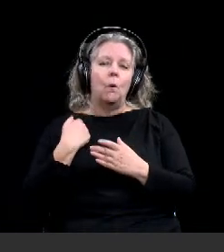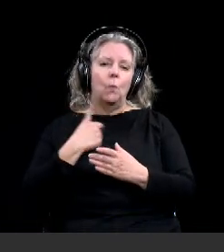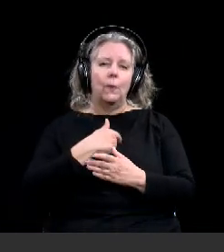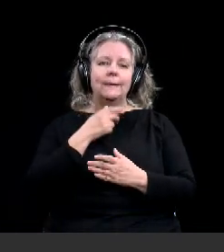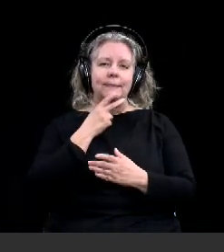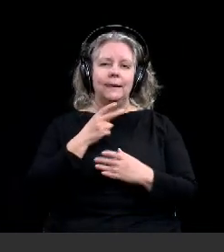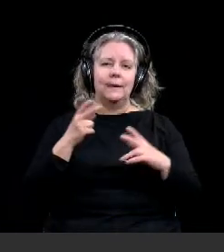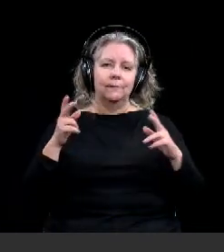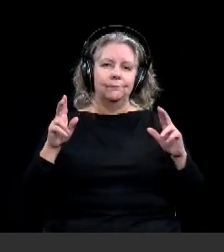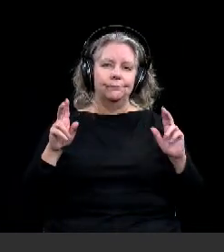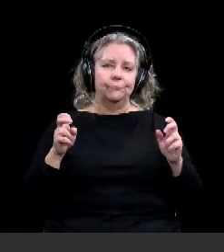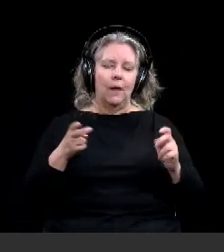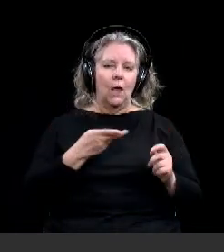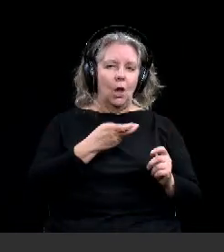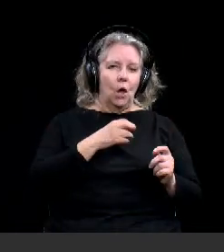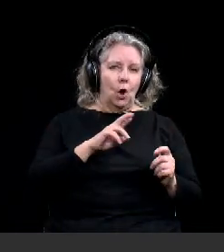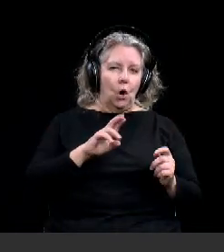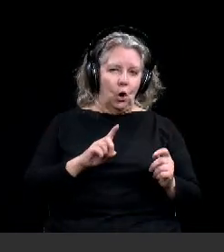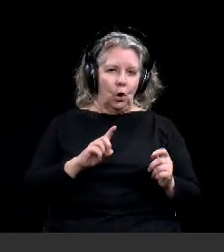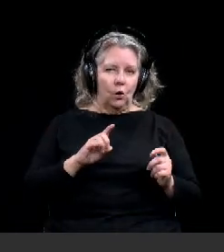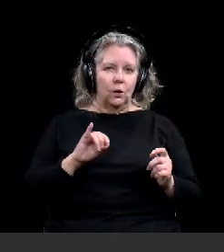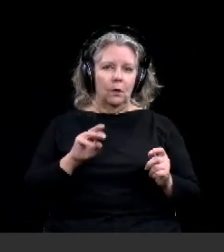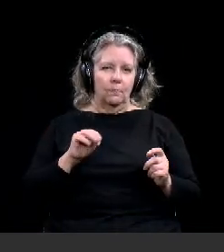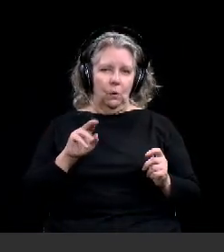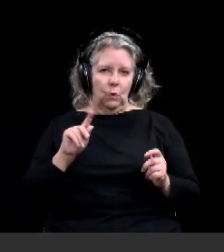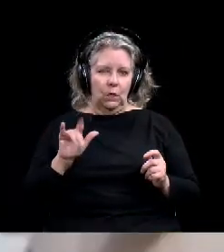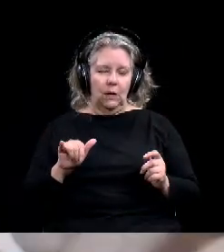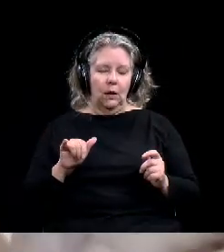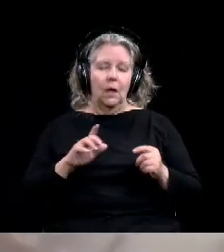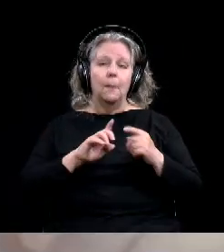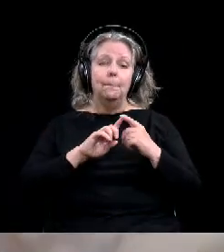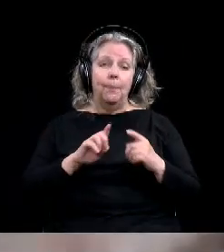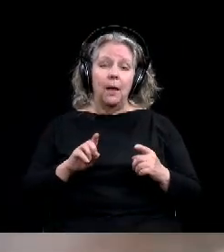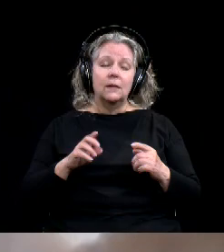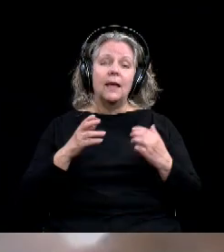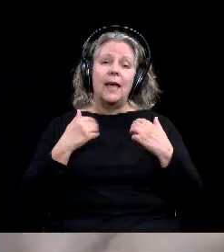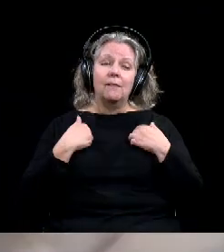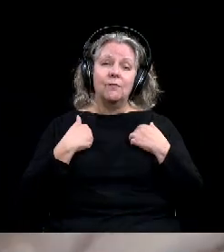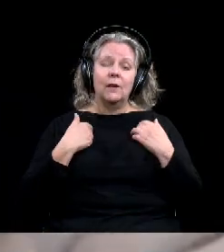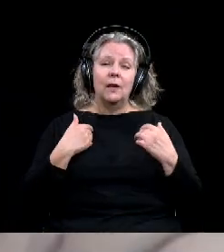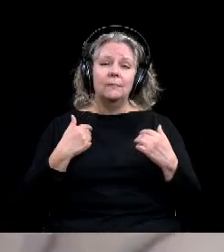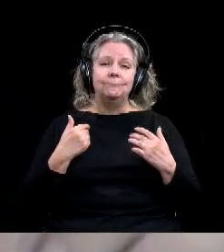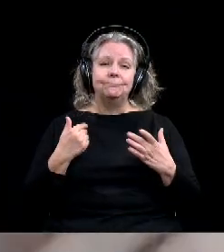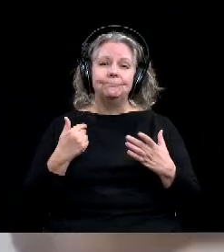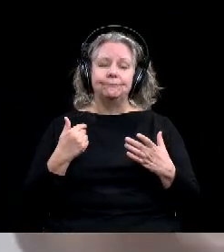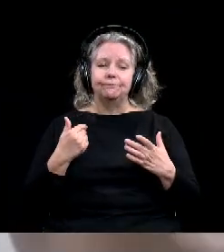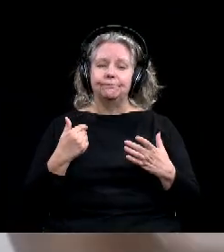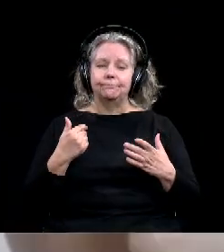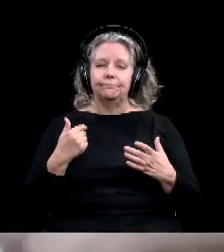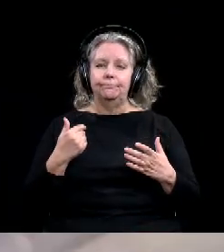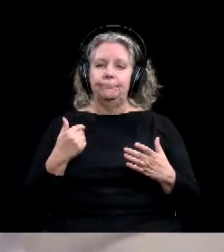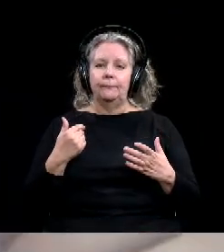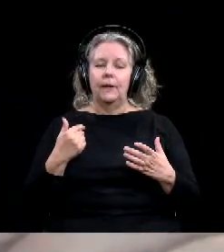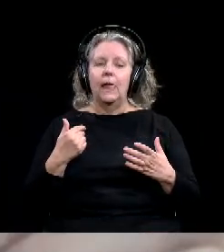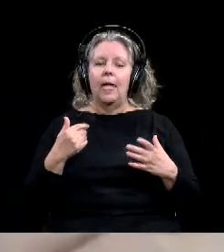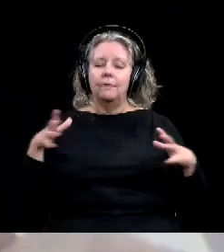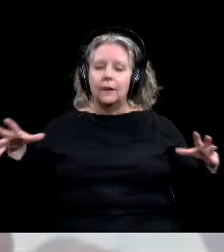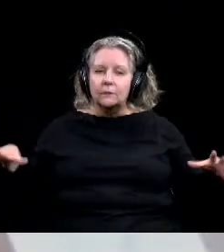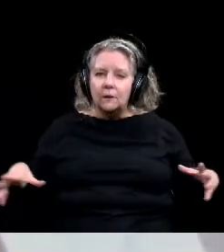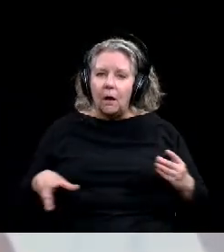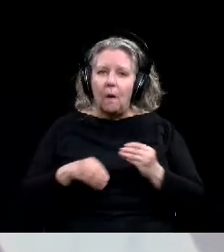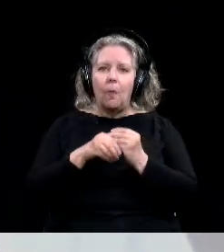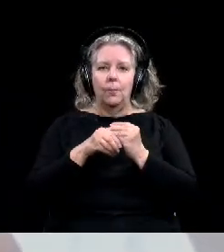of the immune population, the aggregate immune population that has to